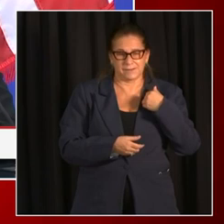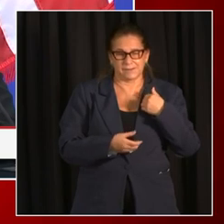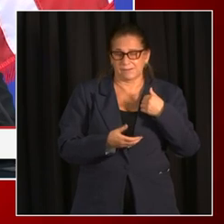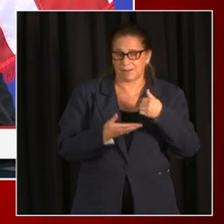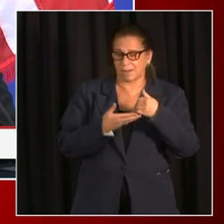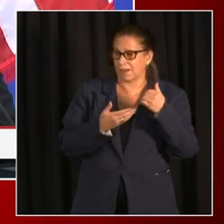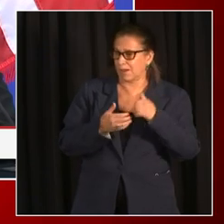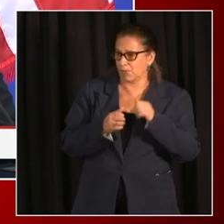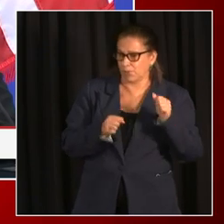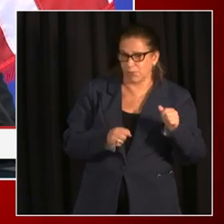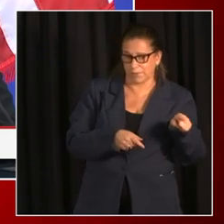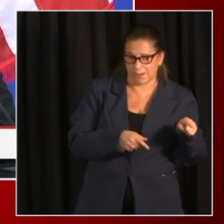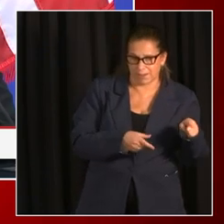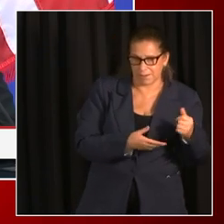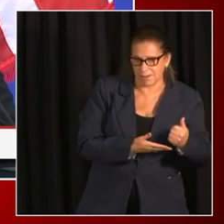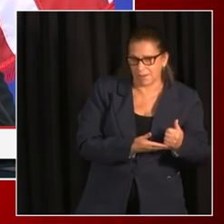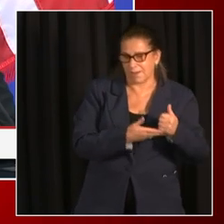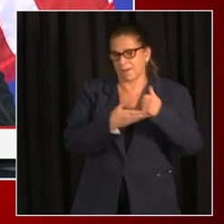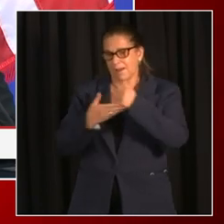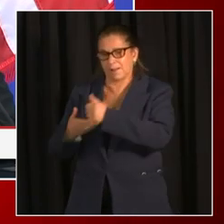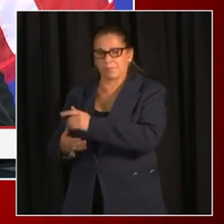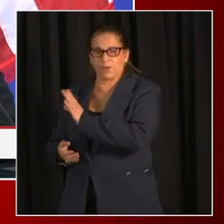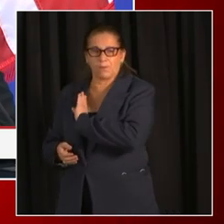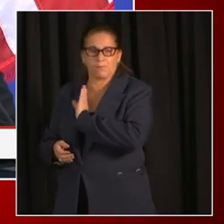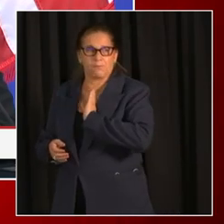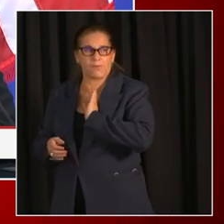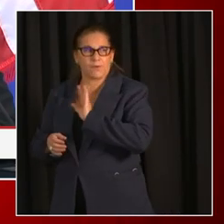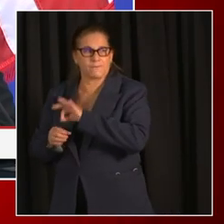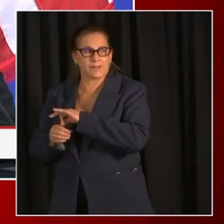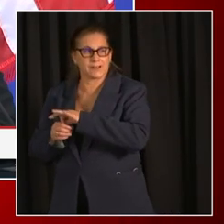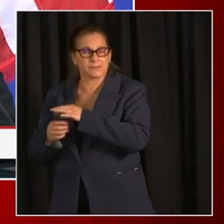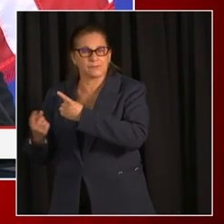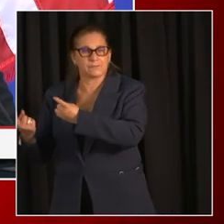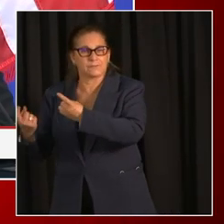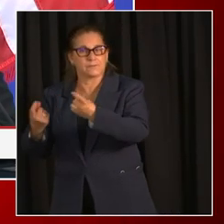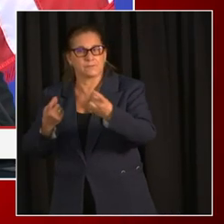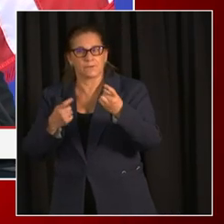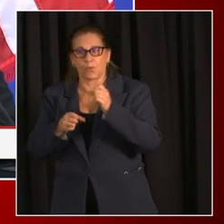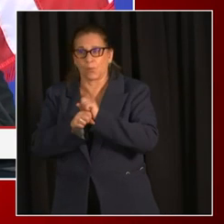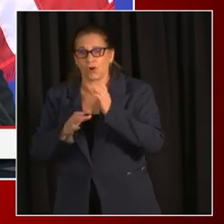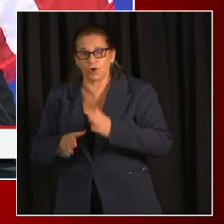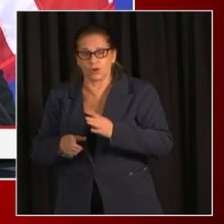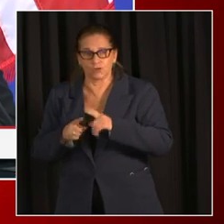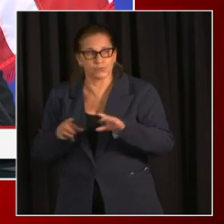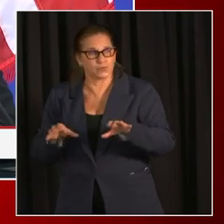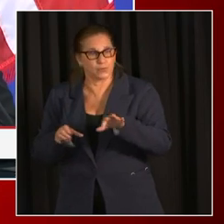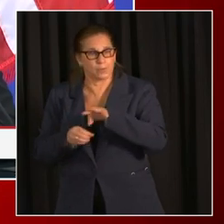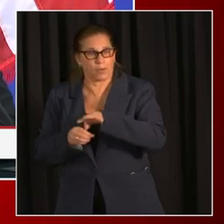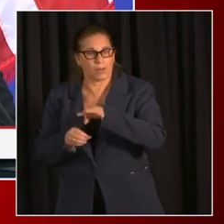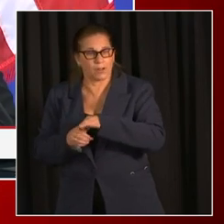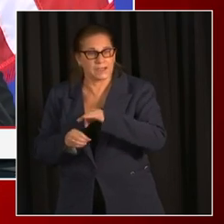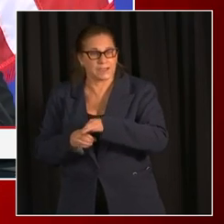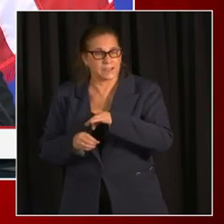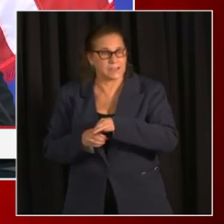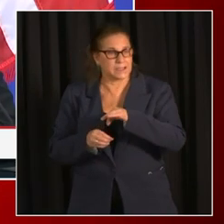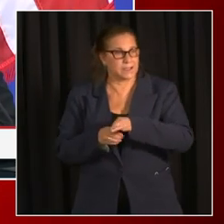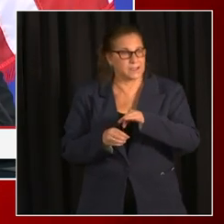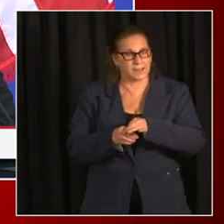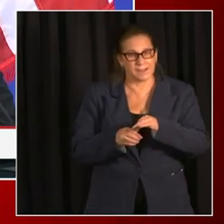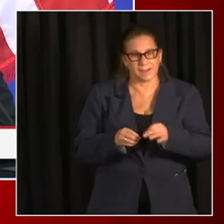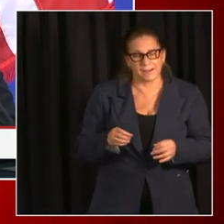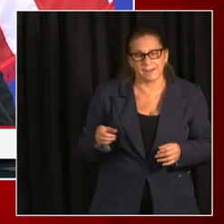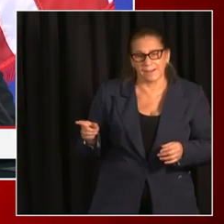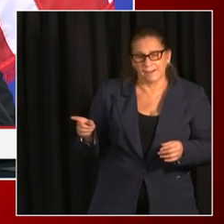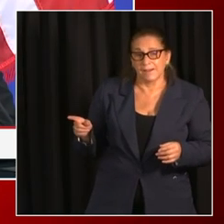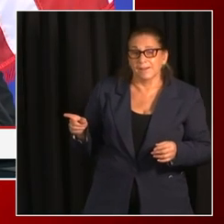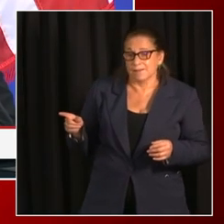of Elections in recruiting poll workers. And if the board accepts that,